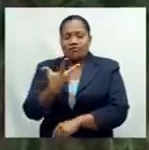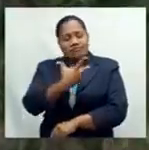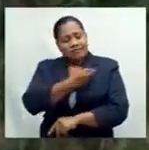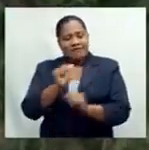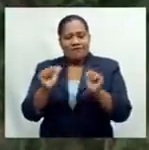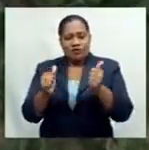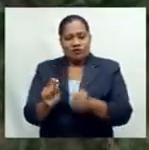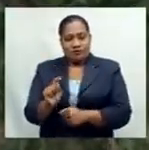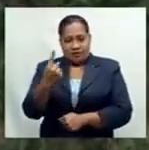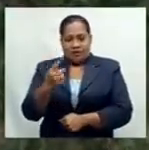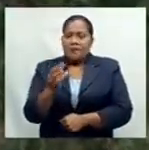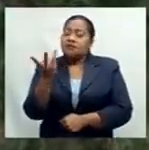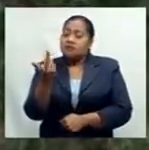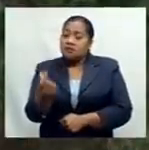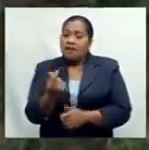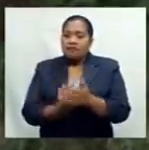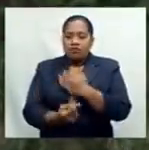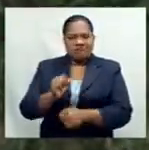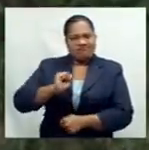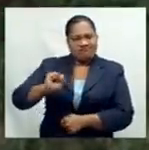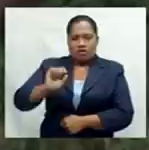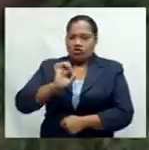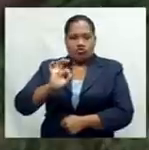some villagers refuse to get both jabs.